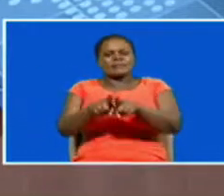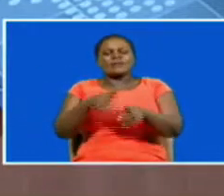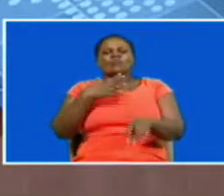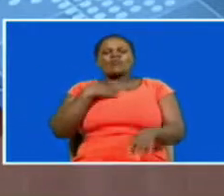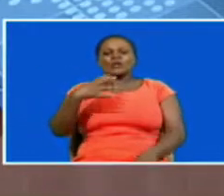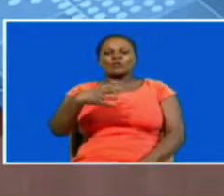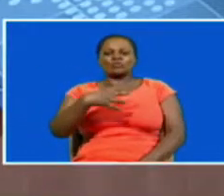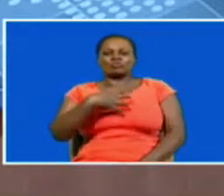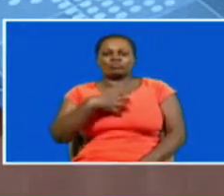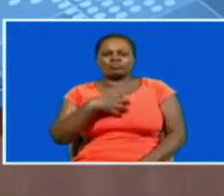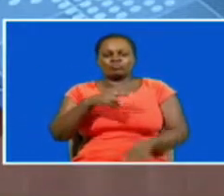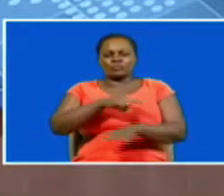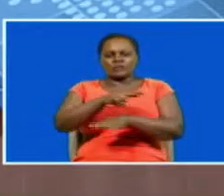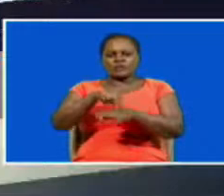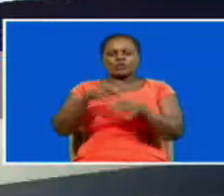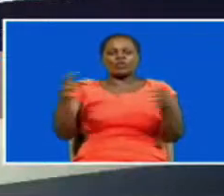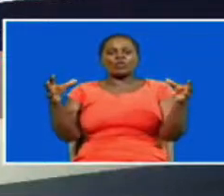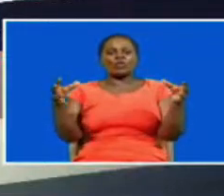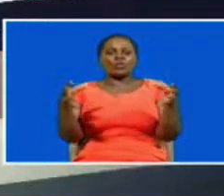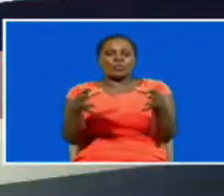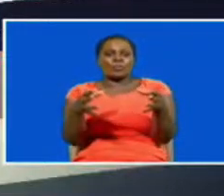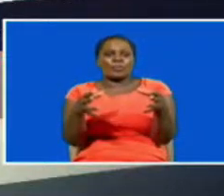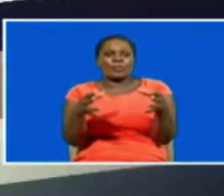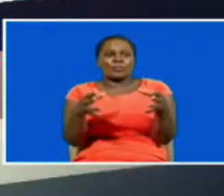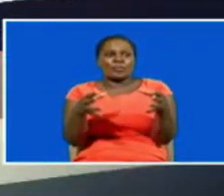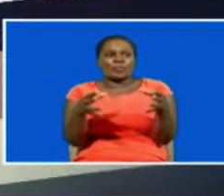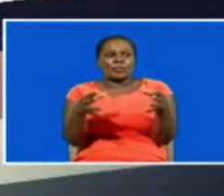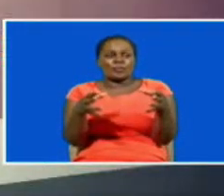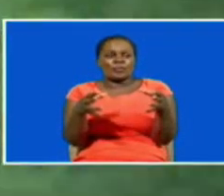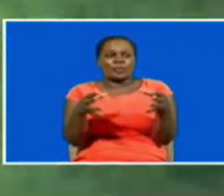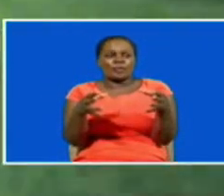Kenya Sevens national team.